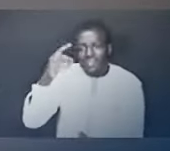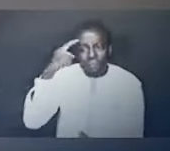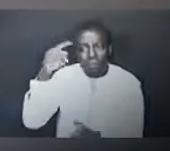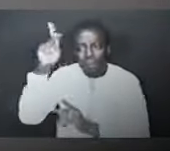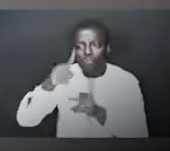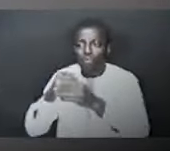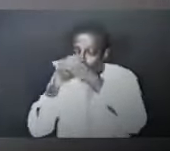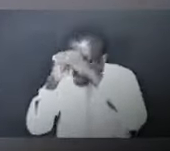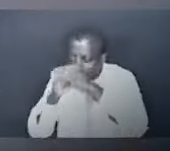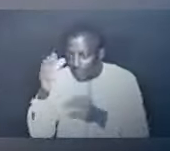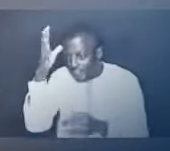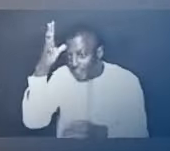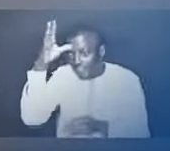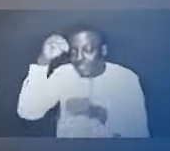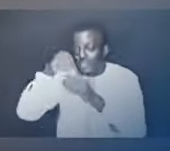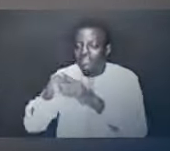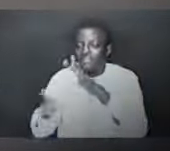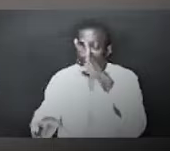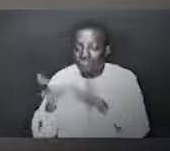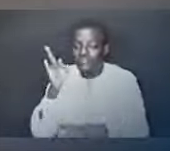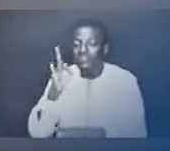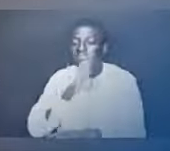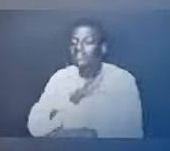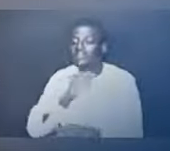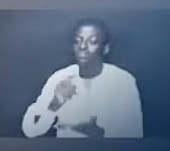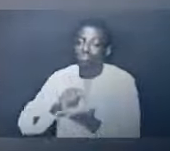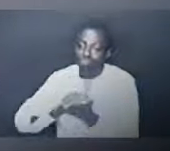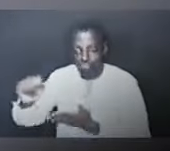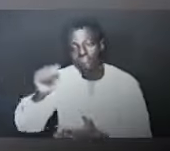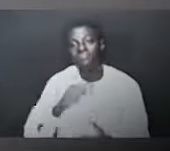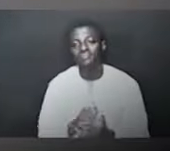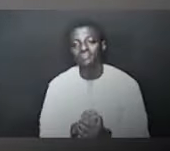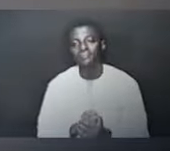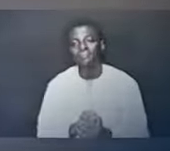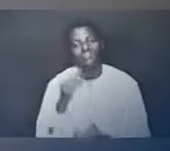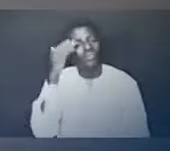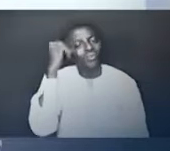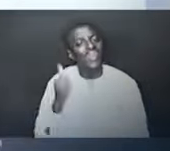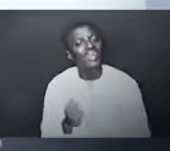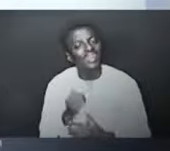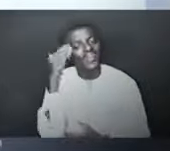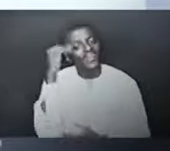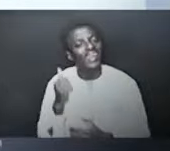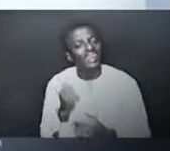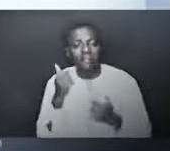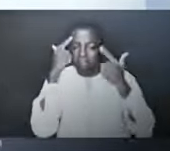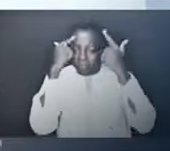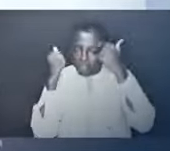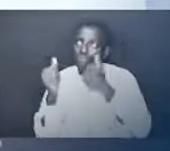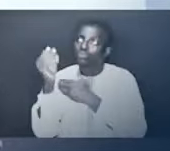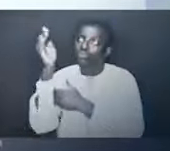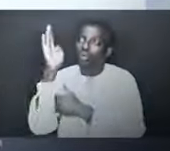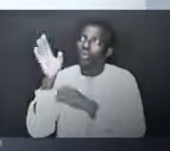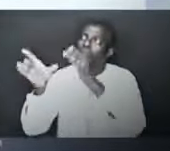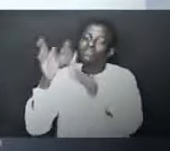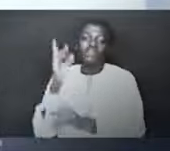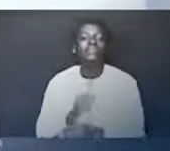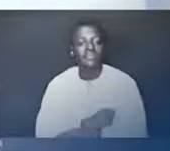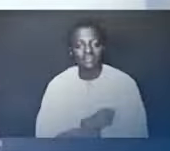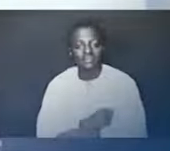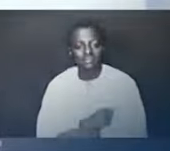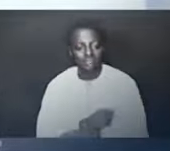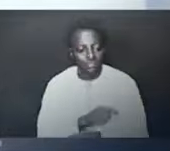whom any no cream, now one was sorry no sano, and a jano everything. Why? Because God is spirit, and his